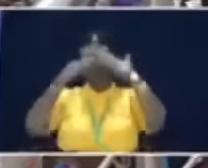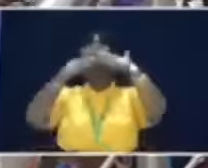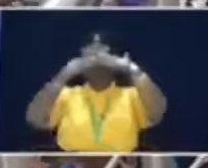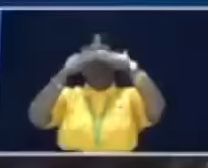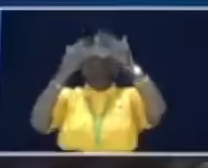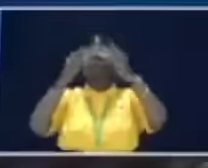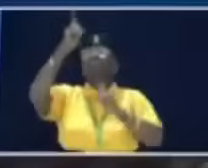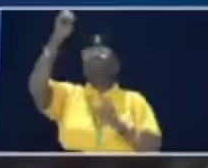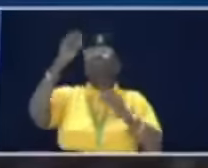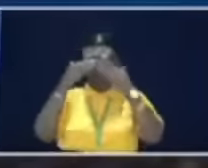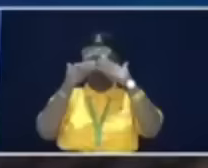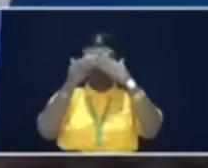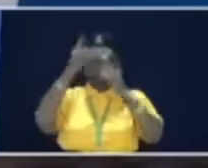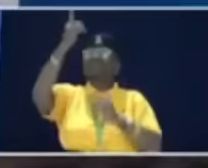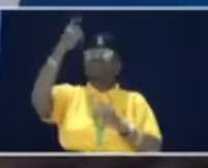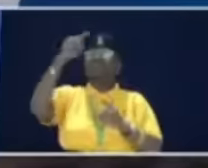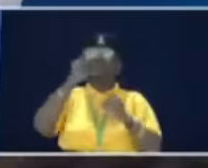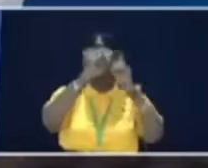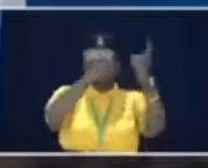Thank you for answered prayers.